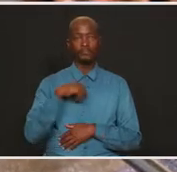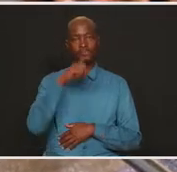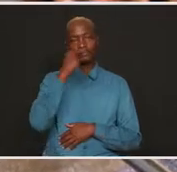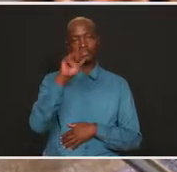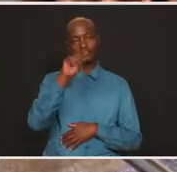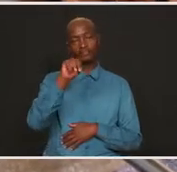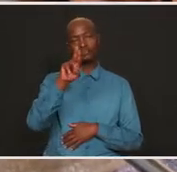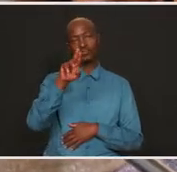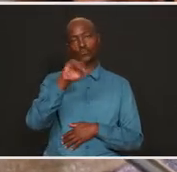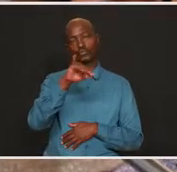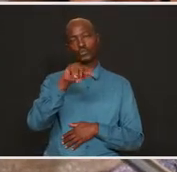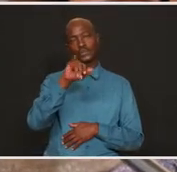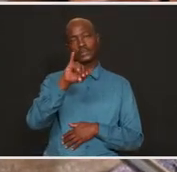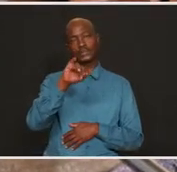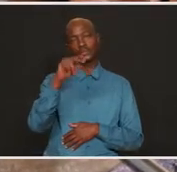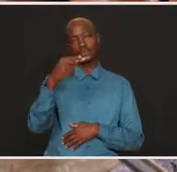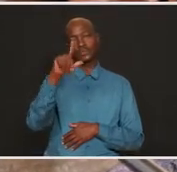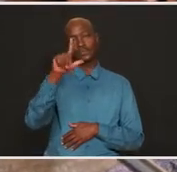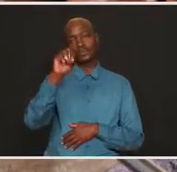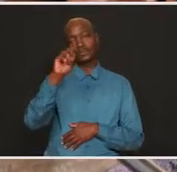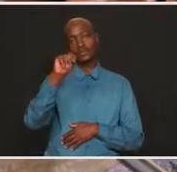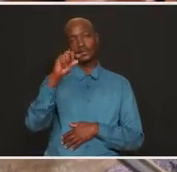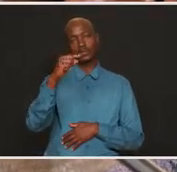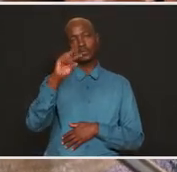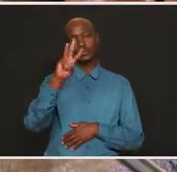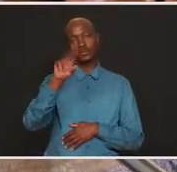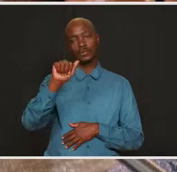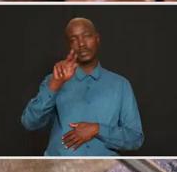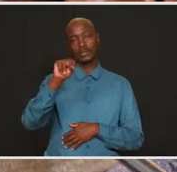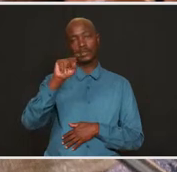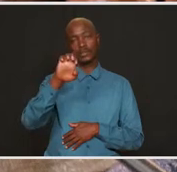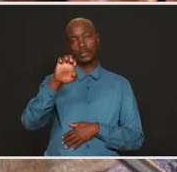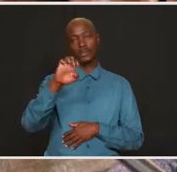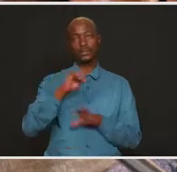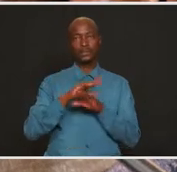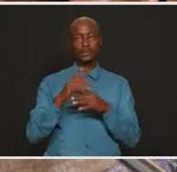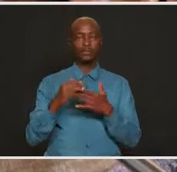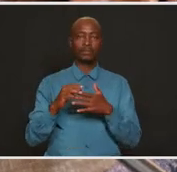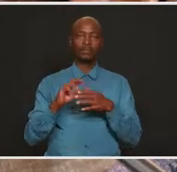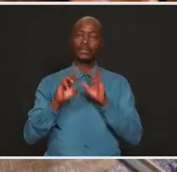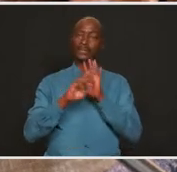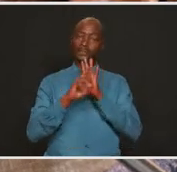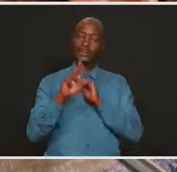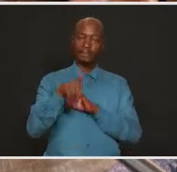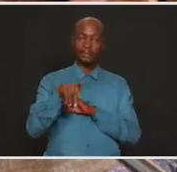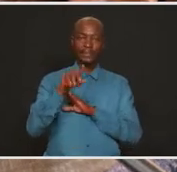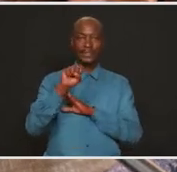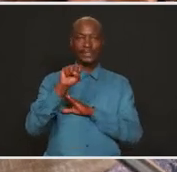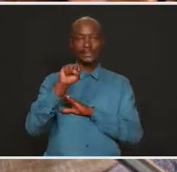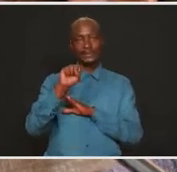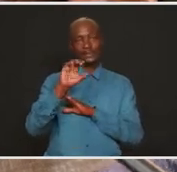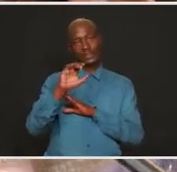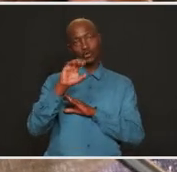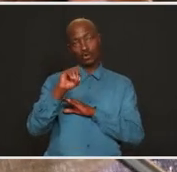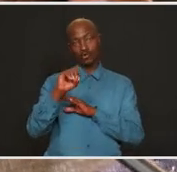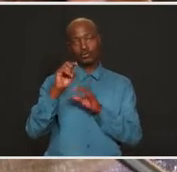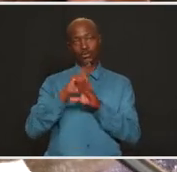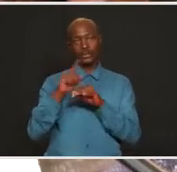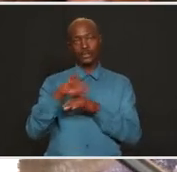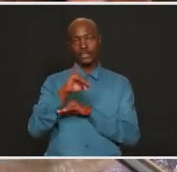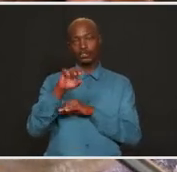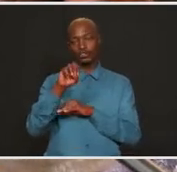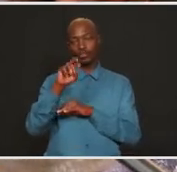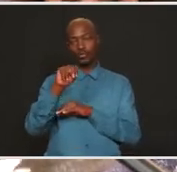is I am representing pcosm Montana in